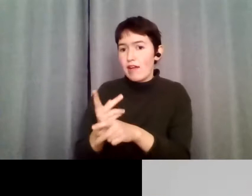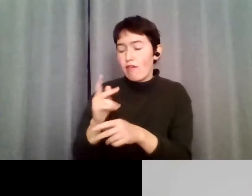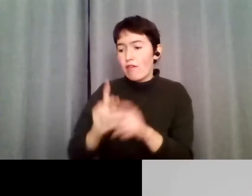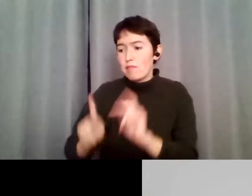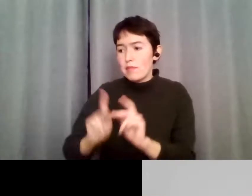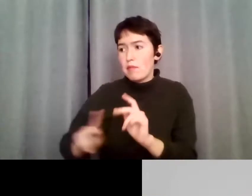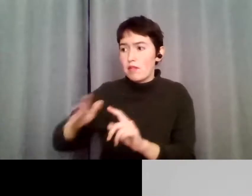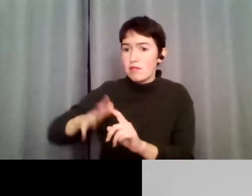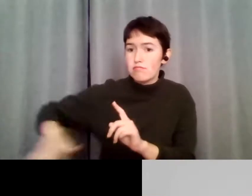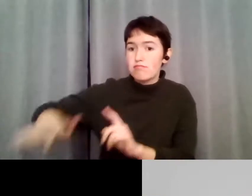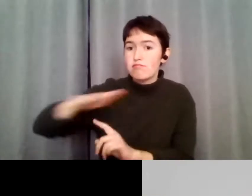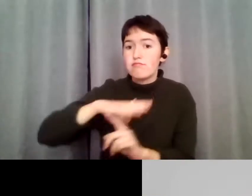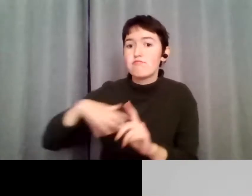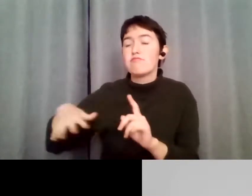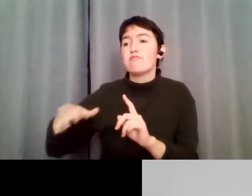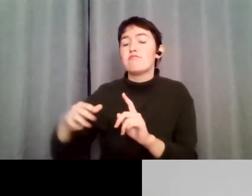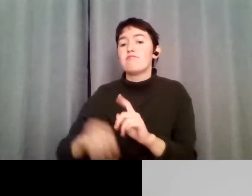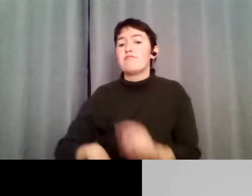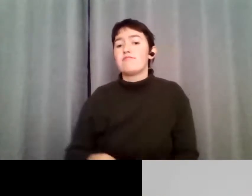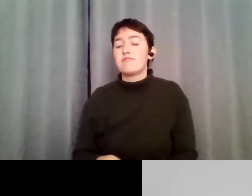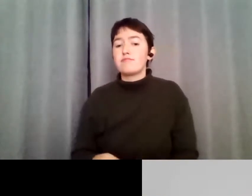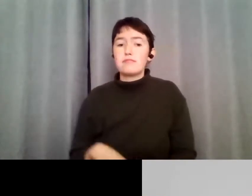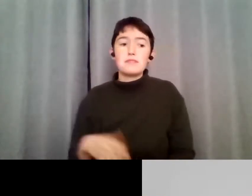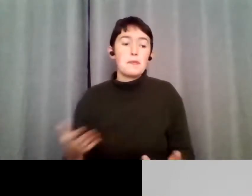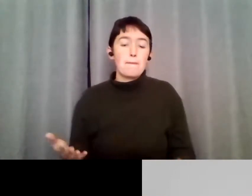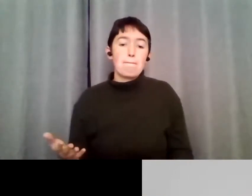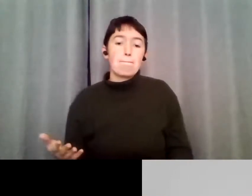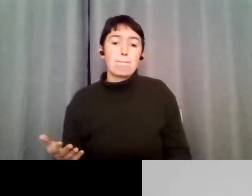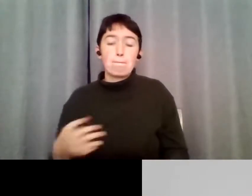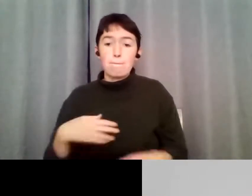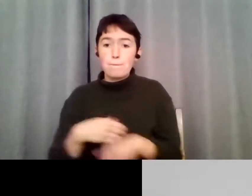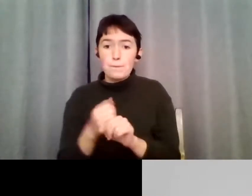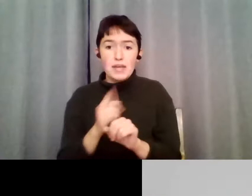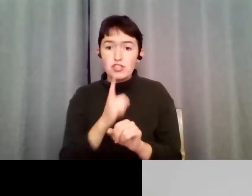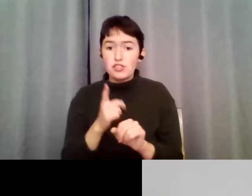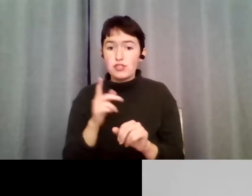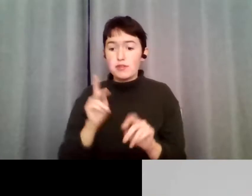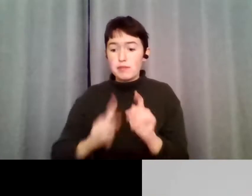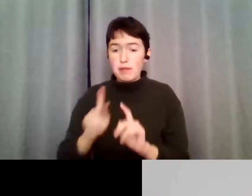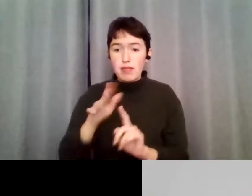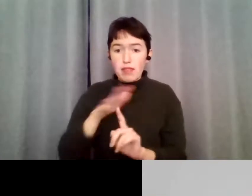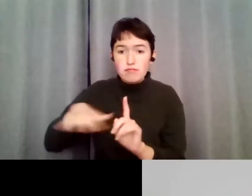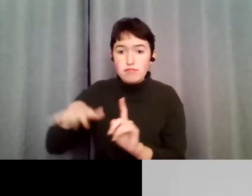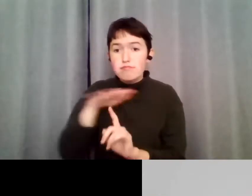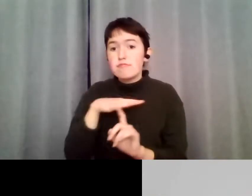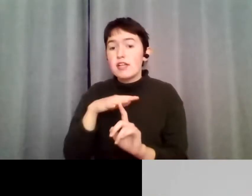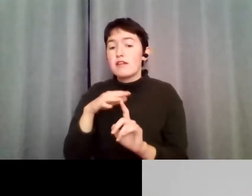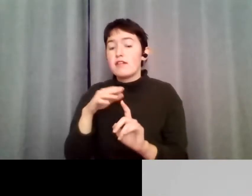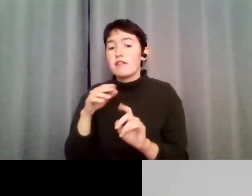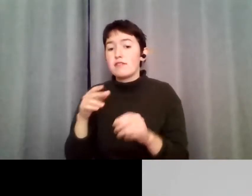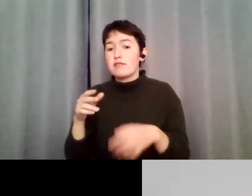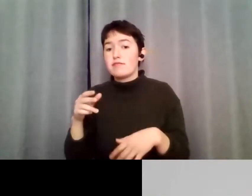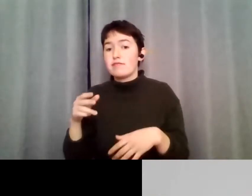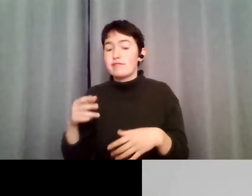they're in a place where they're comfortable enough to do all of the science in all of the ways that they find interesting, and then they can come and tell you